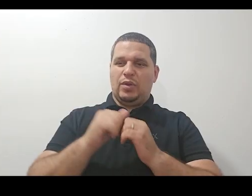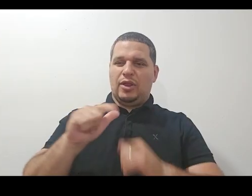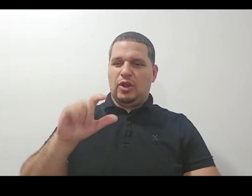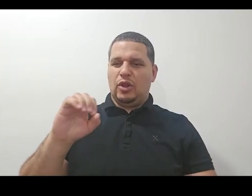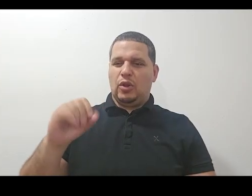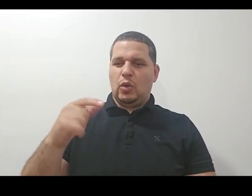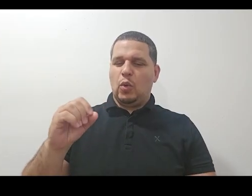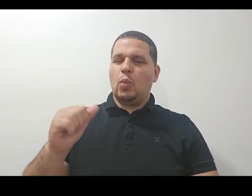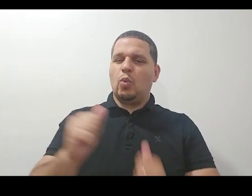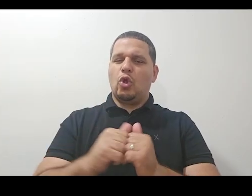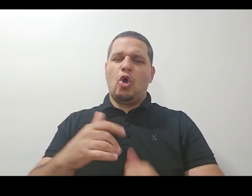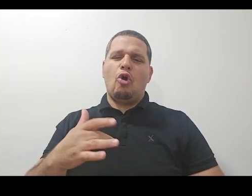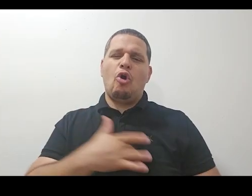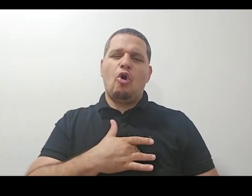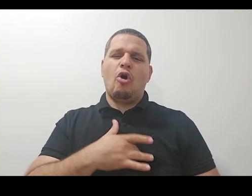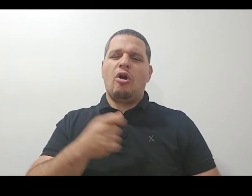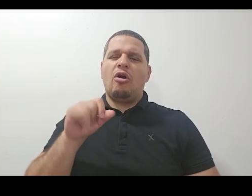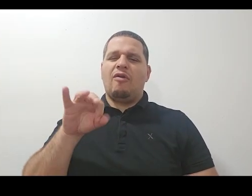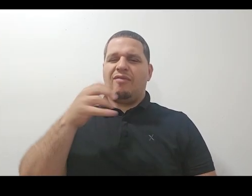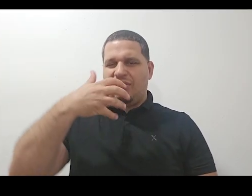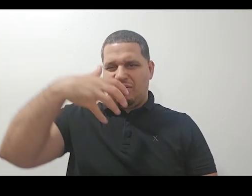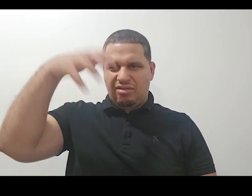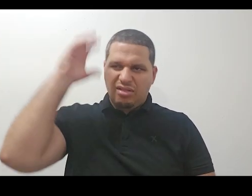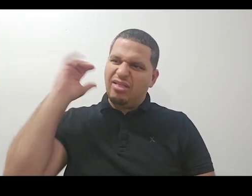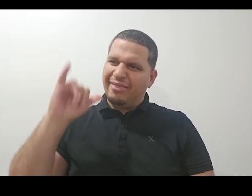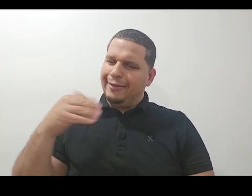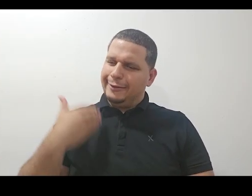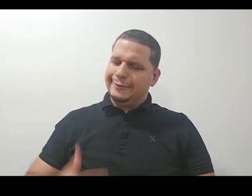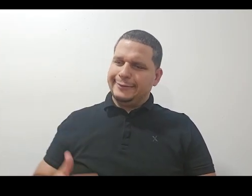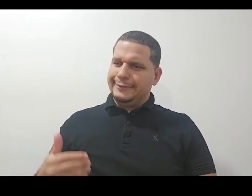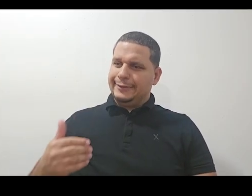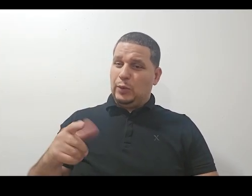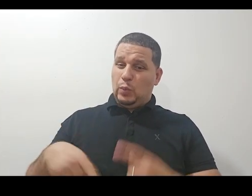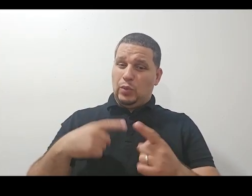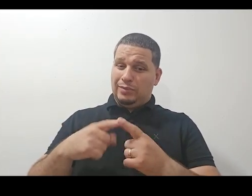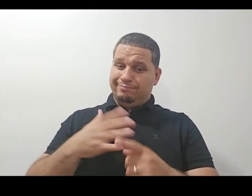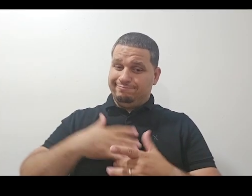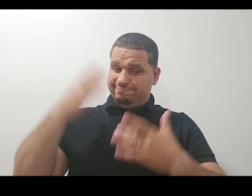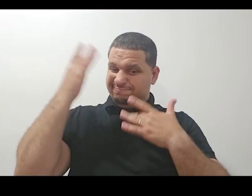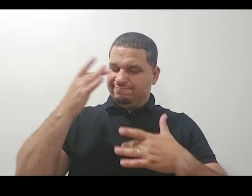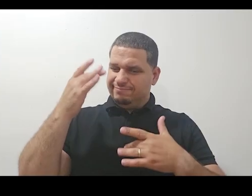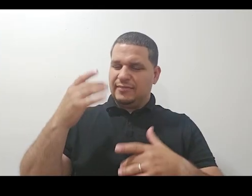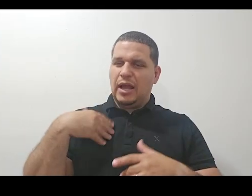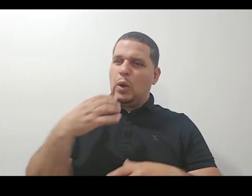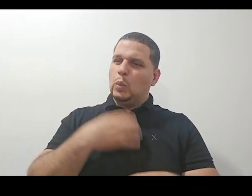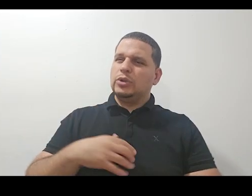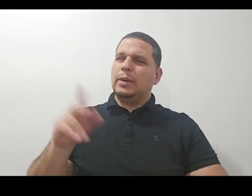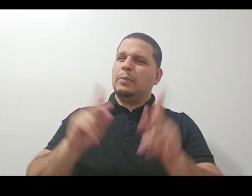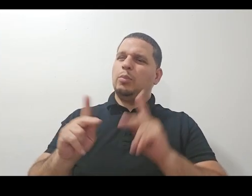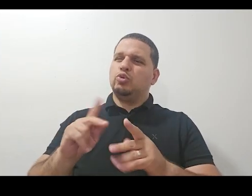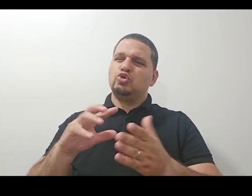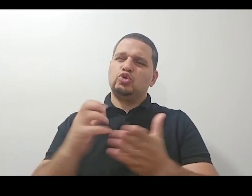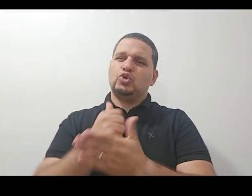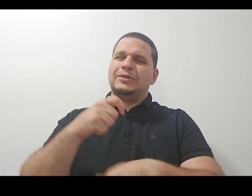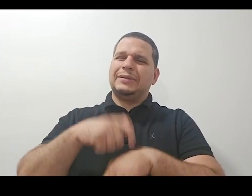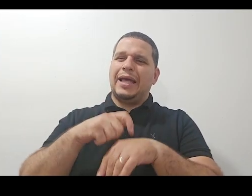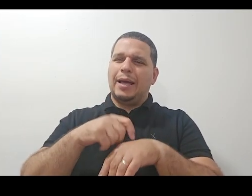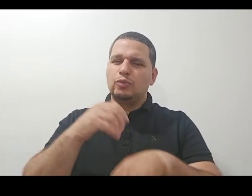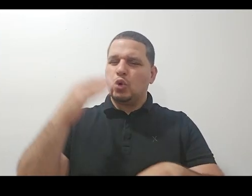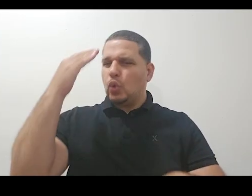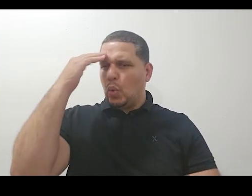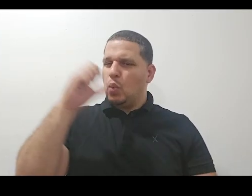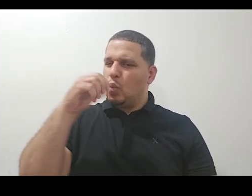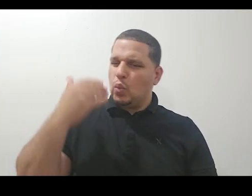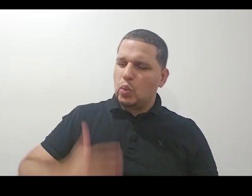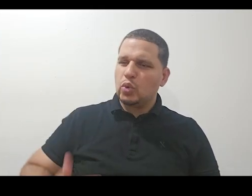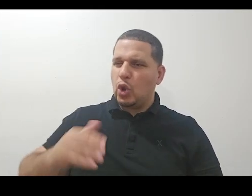t-shirt with that logo, Heart of a Lion, because that's how I am when it comes to this disease. People just take the time to know